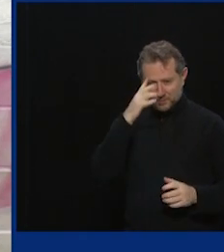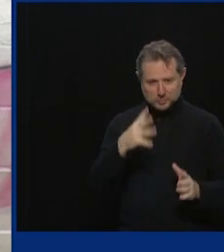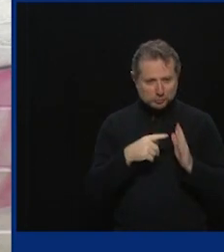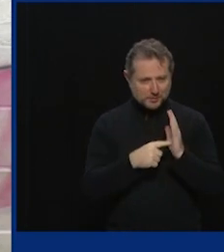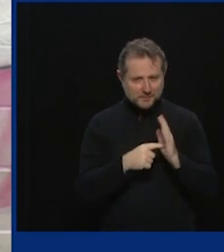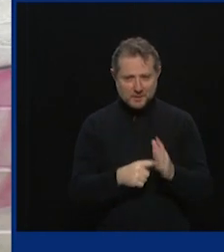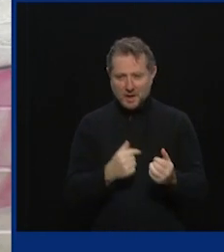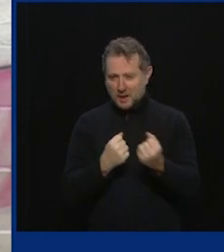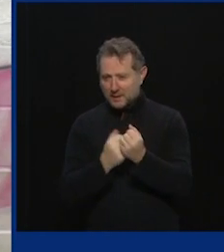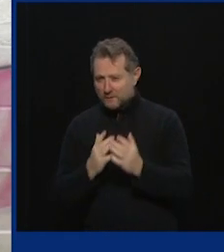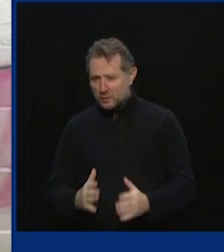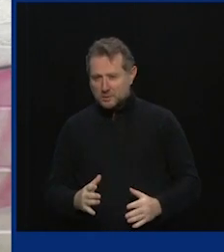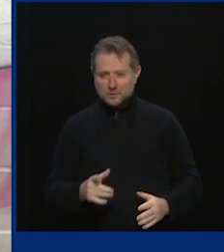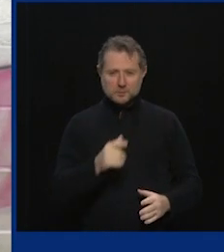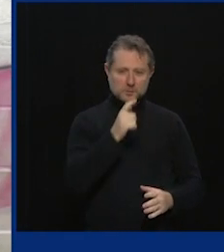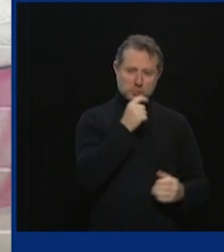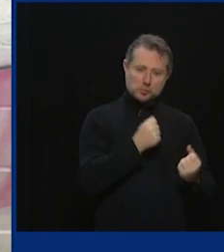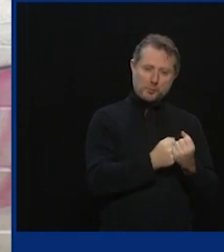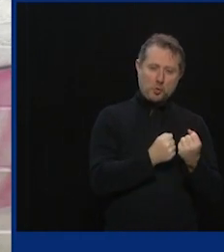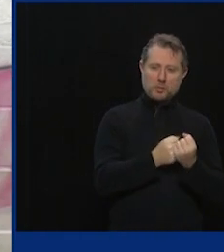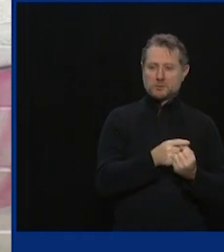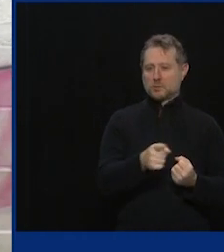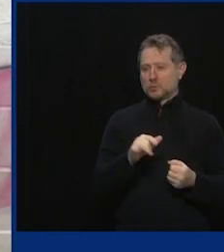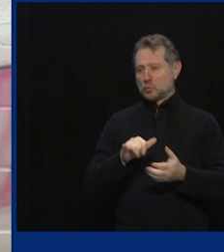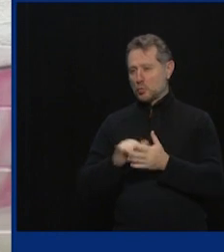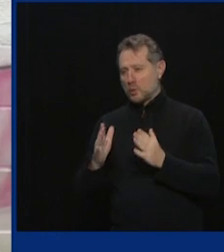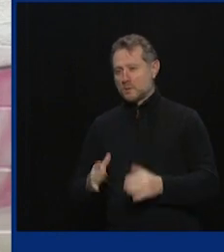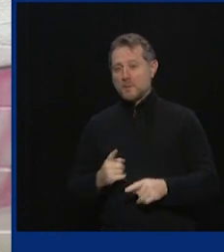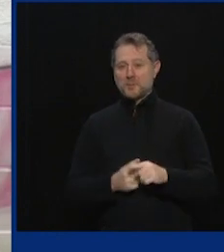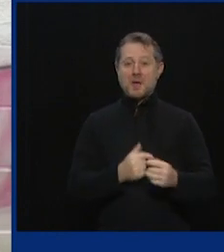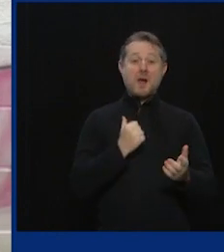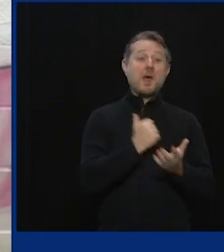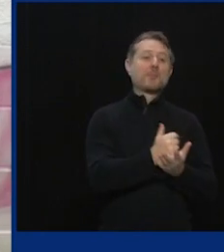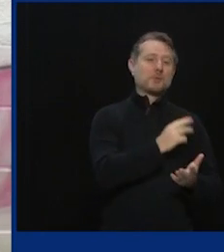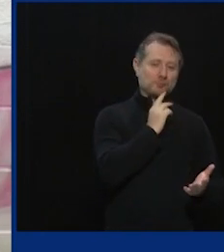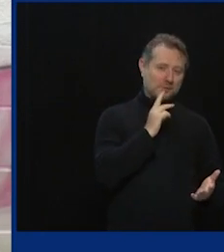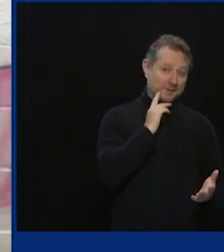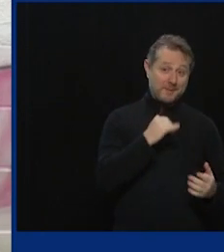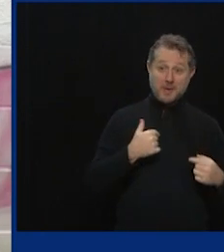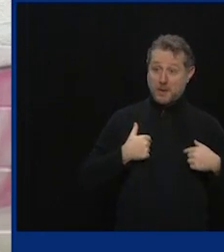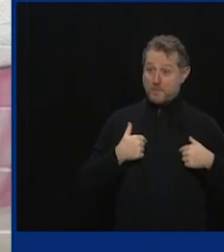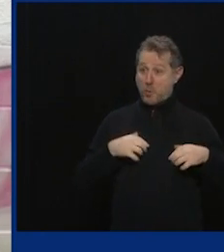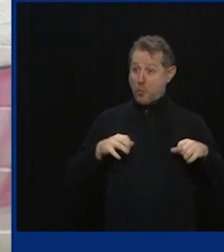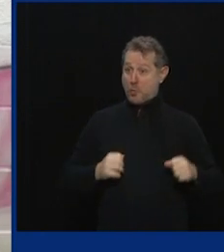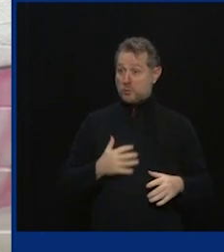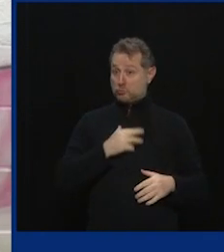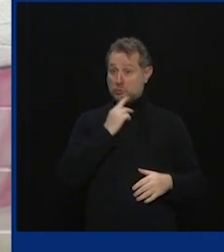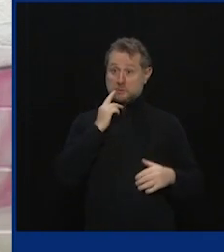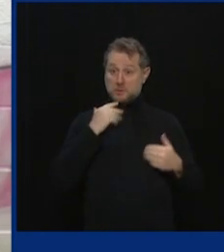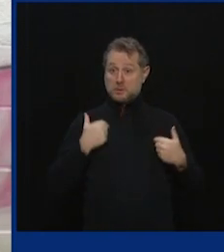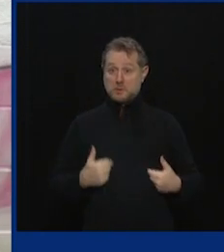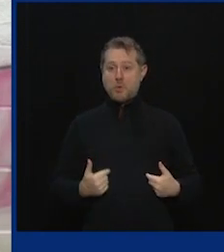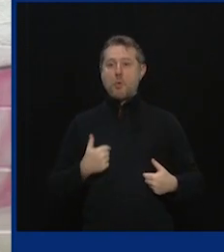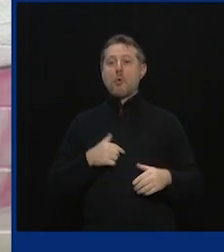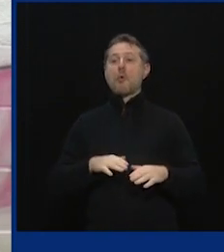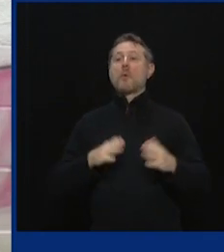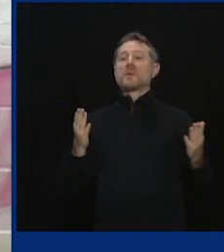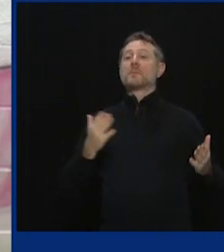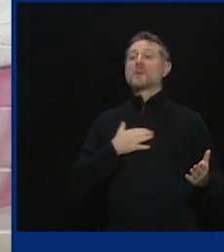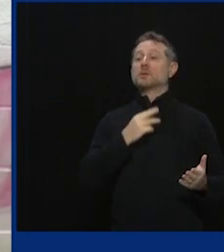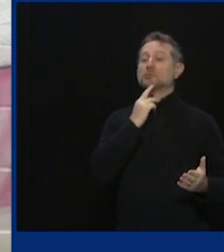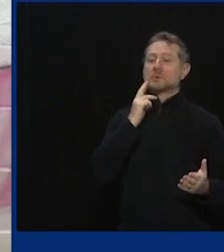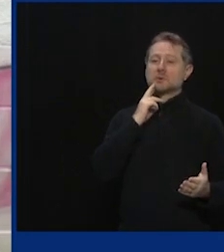New Yorkers and providing relief to restaurants. I'm a restaurant owner myself. I opened up Fusion East in